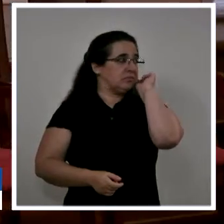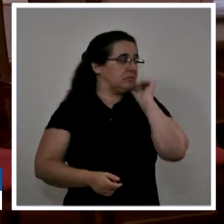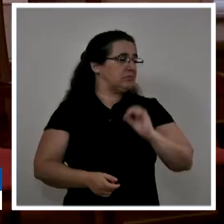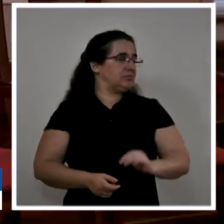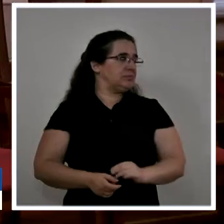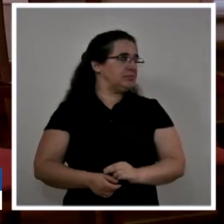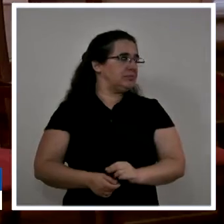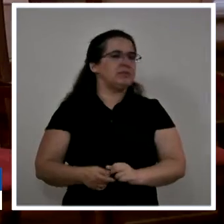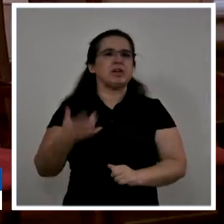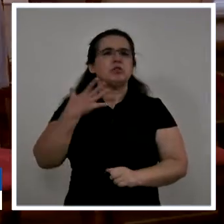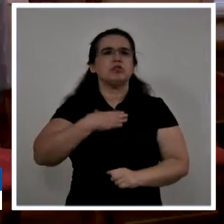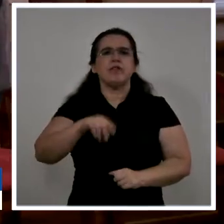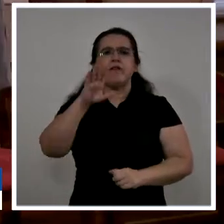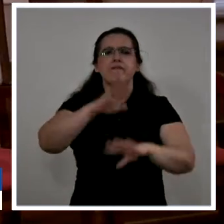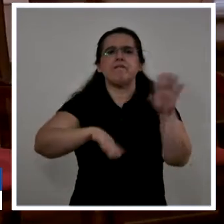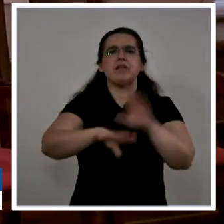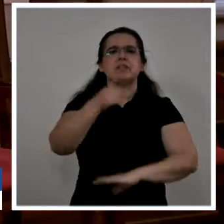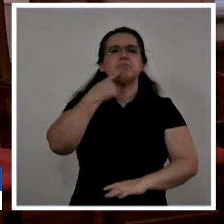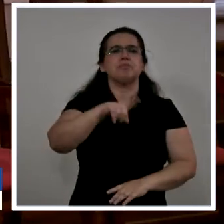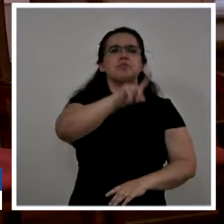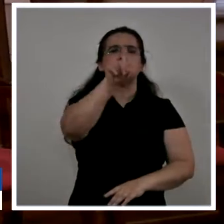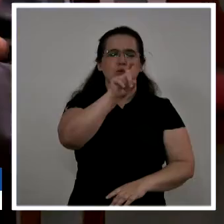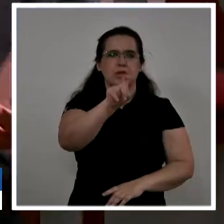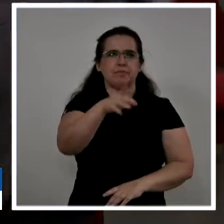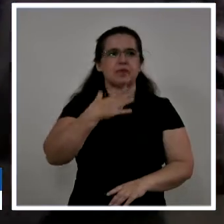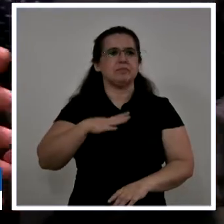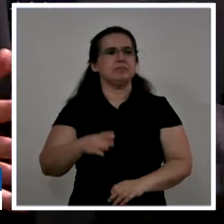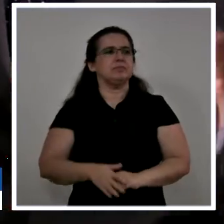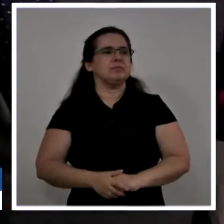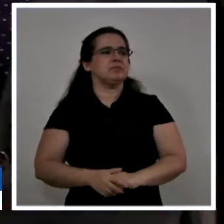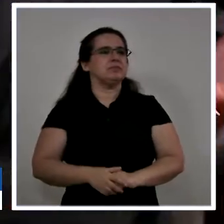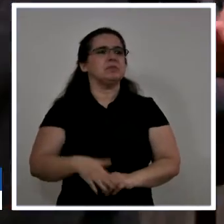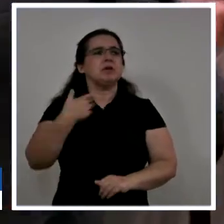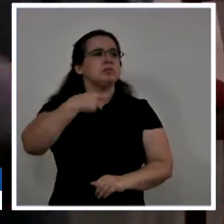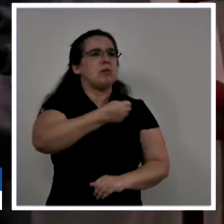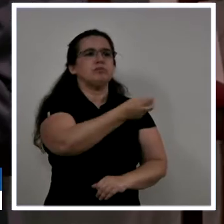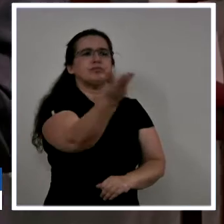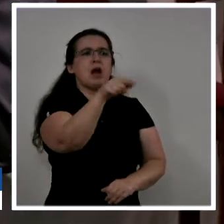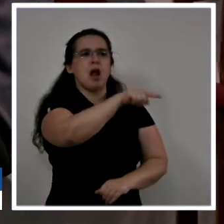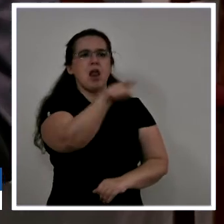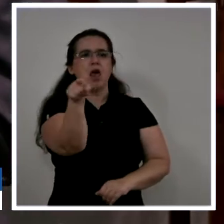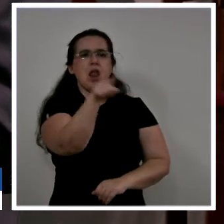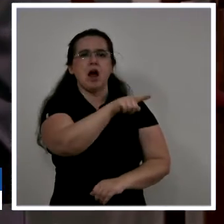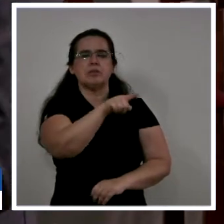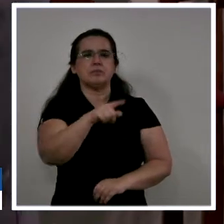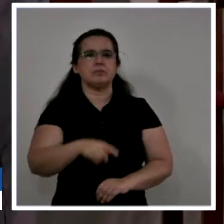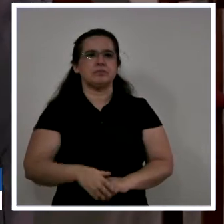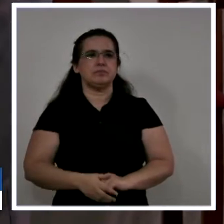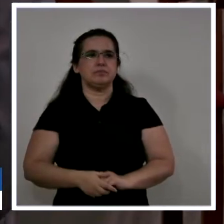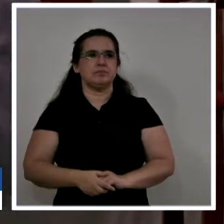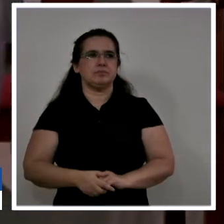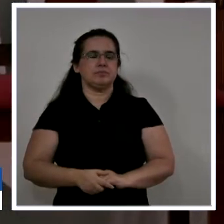Just want to ask you a question. How many of you, as you were growing up, quero começar por uma pergunta. Quantos de vocês would notice as